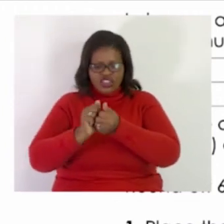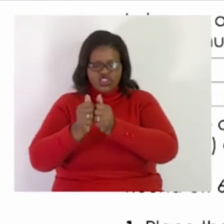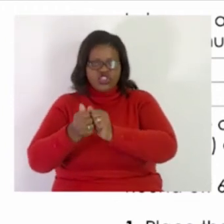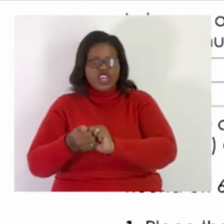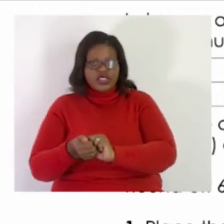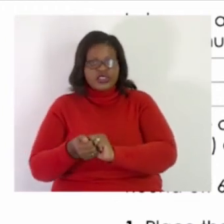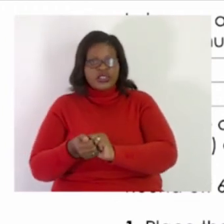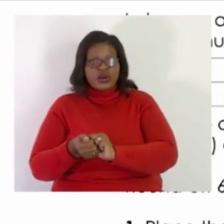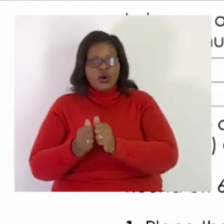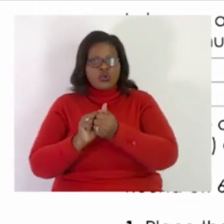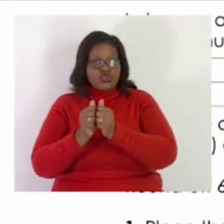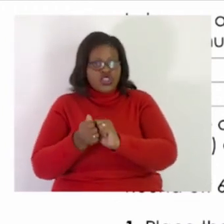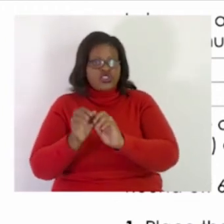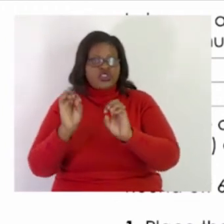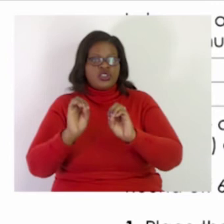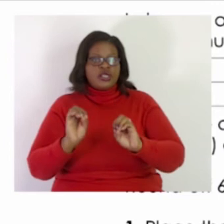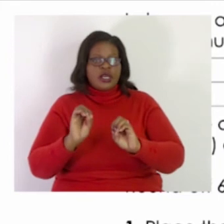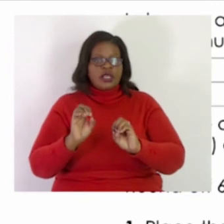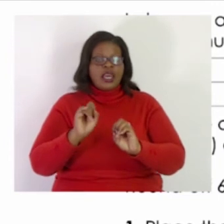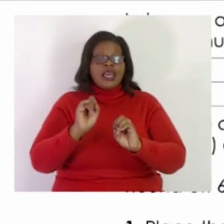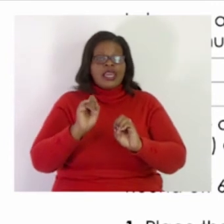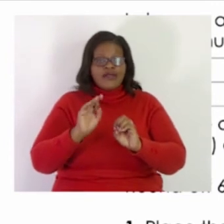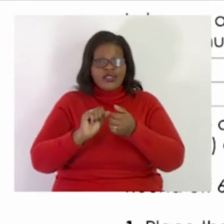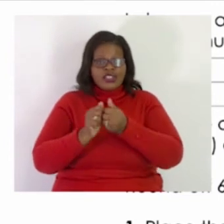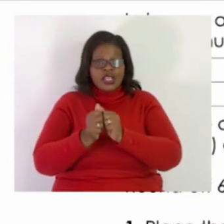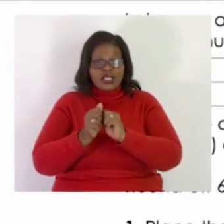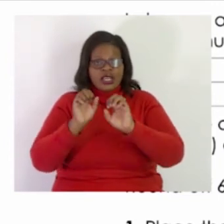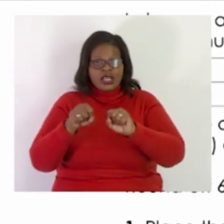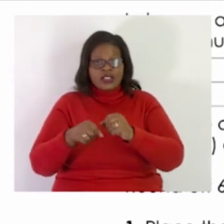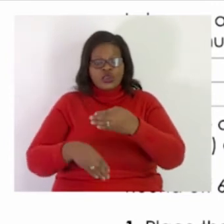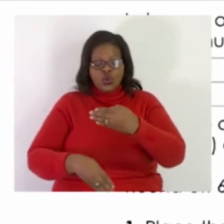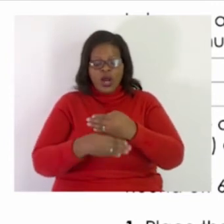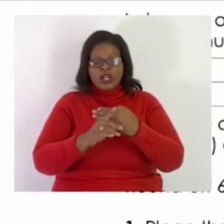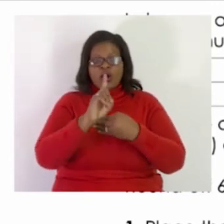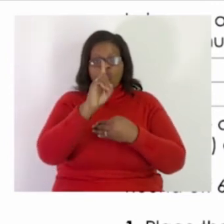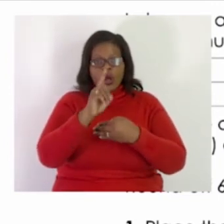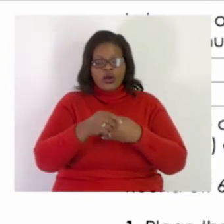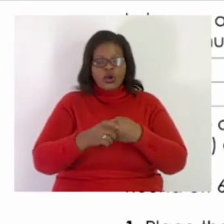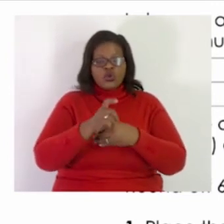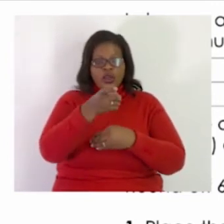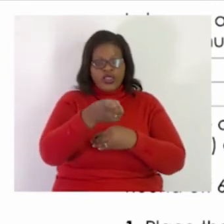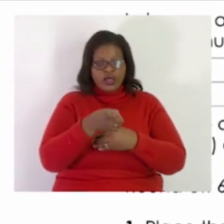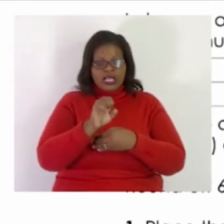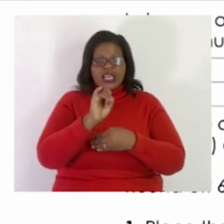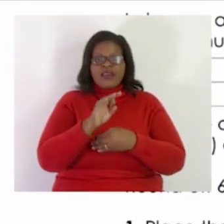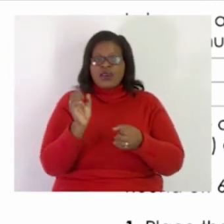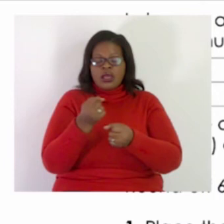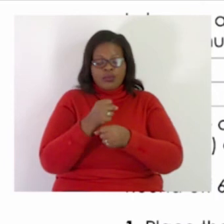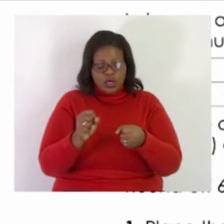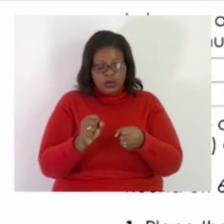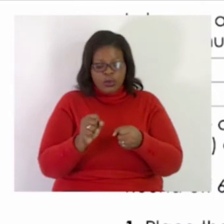score, you add the 1 to the 1,000. If it cannot score, then the